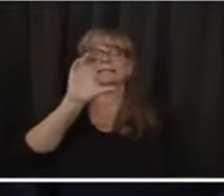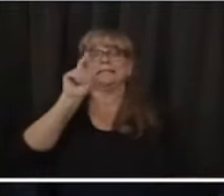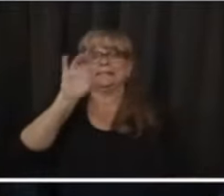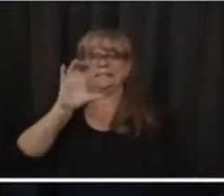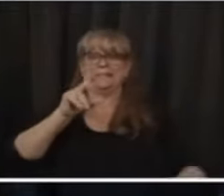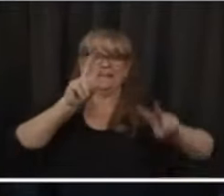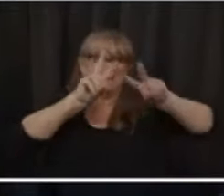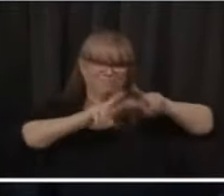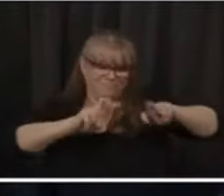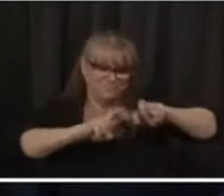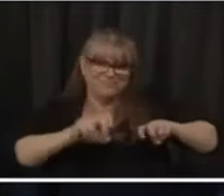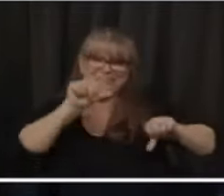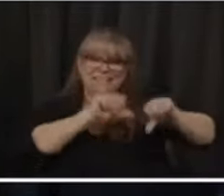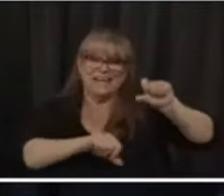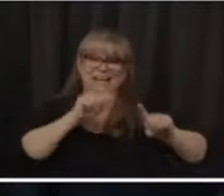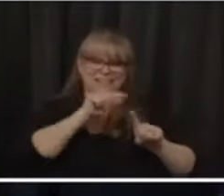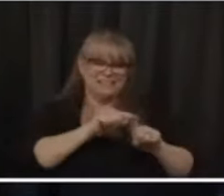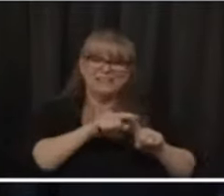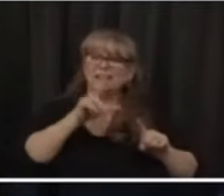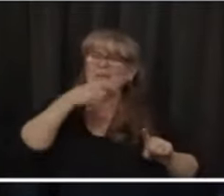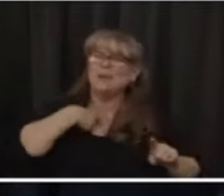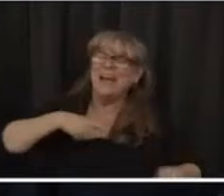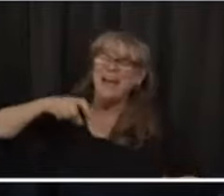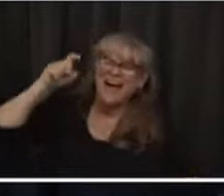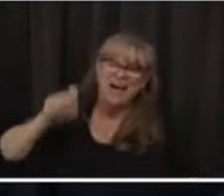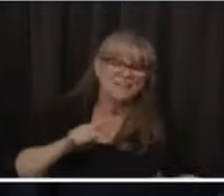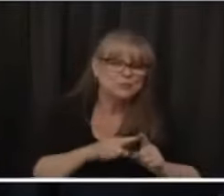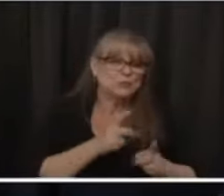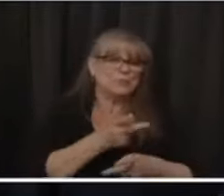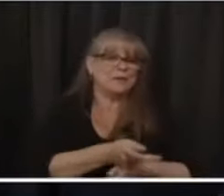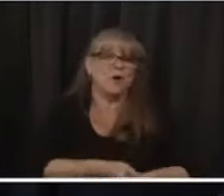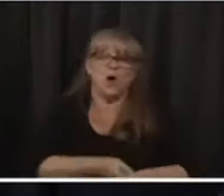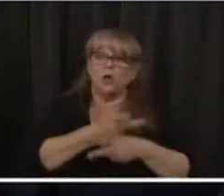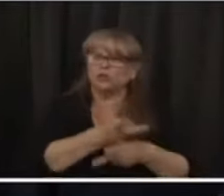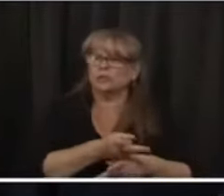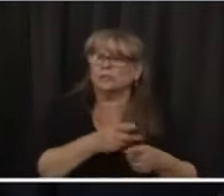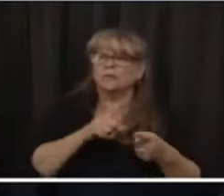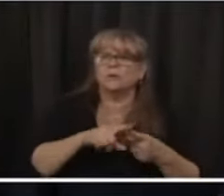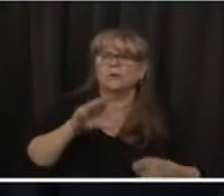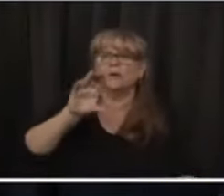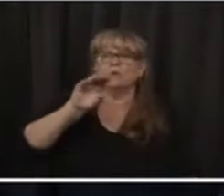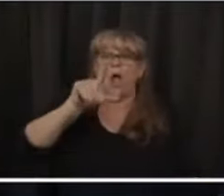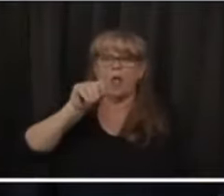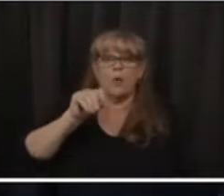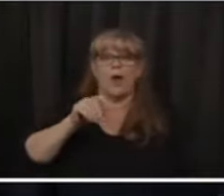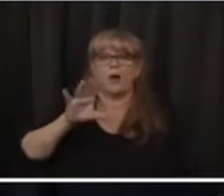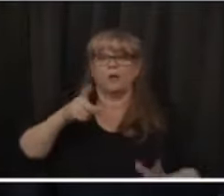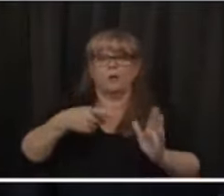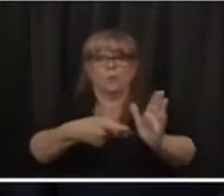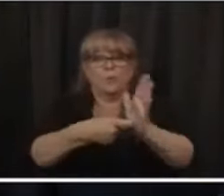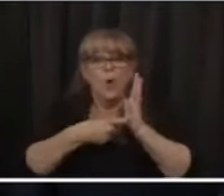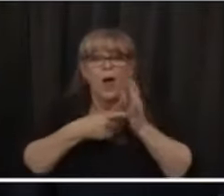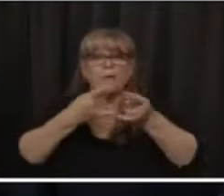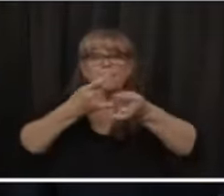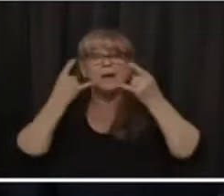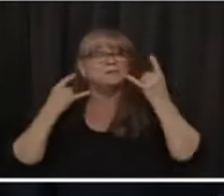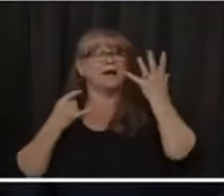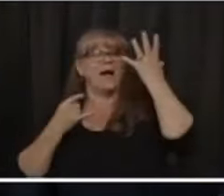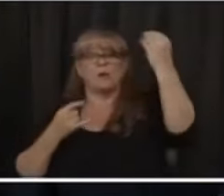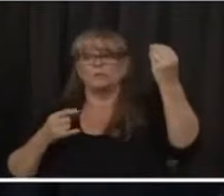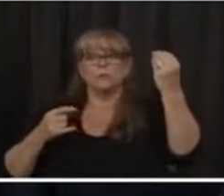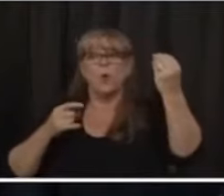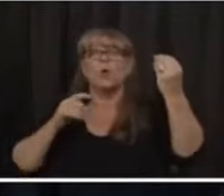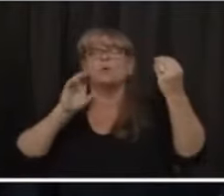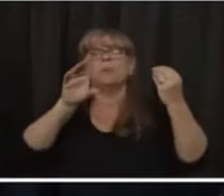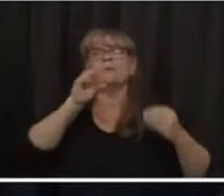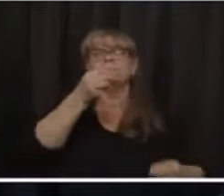In Colorado, we've never had an outdoor mask wearing requirement during this entire pandemic. A few communities have done that. Those have largely ended a